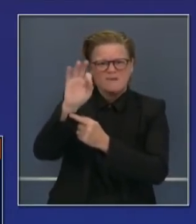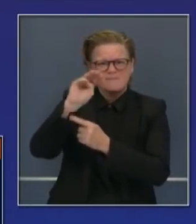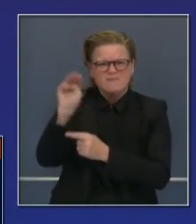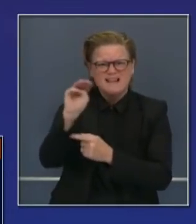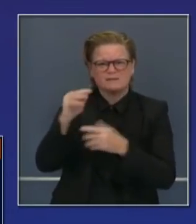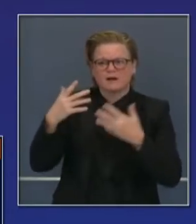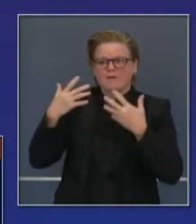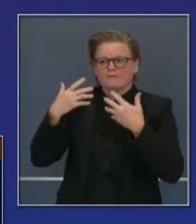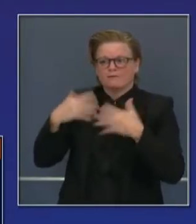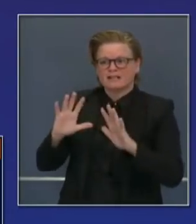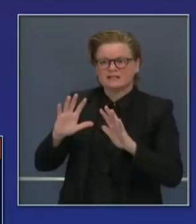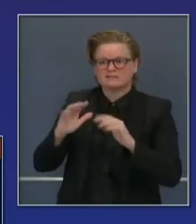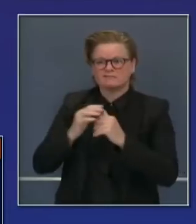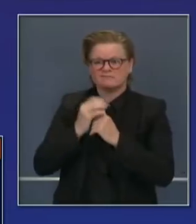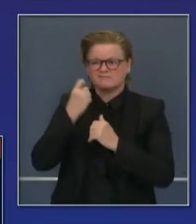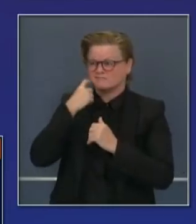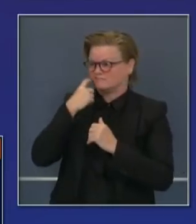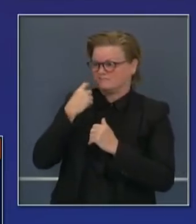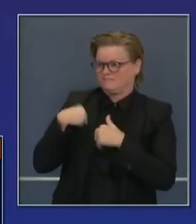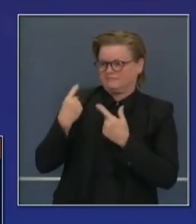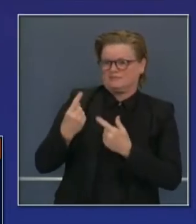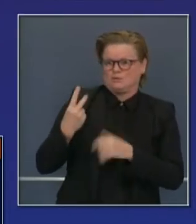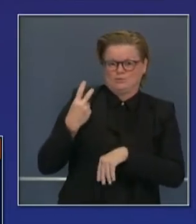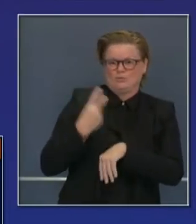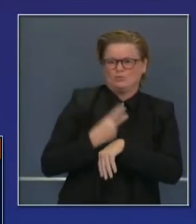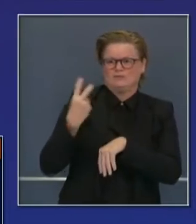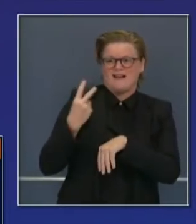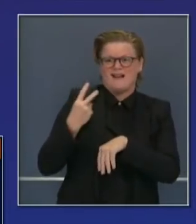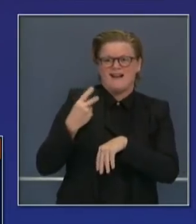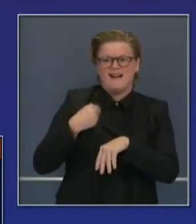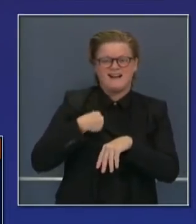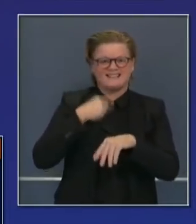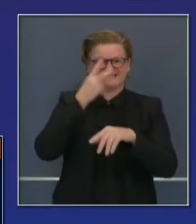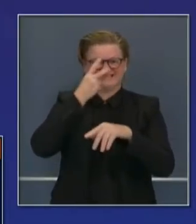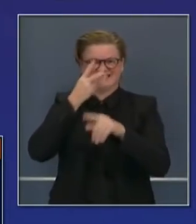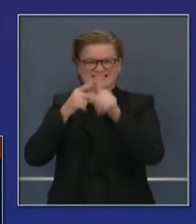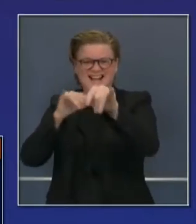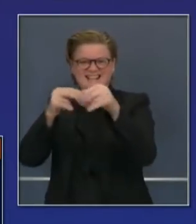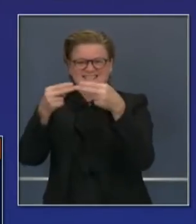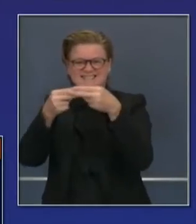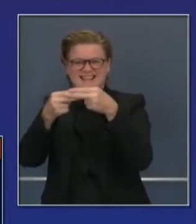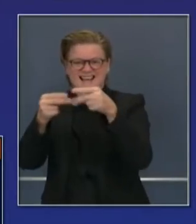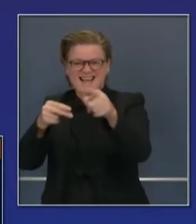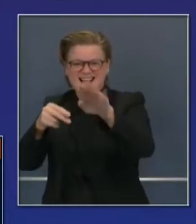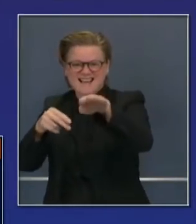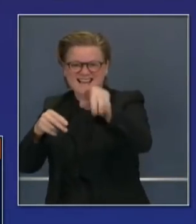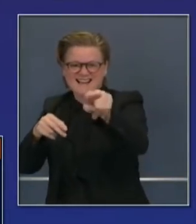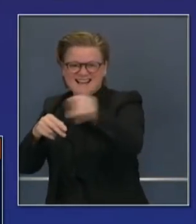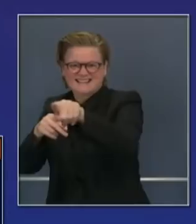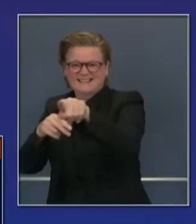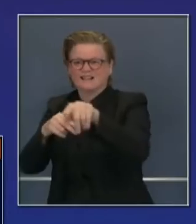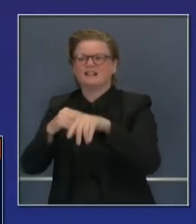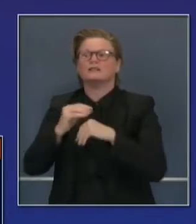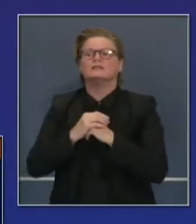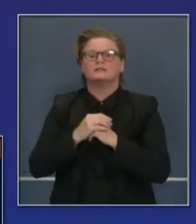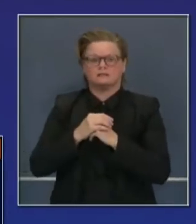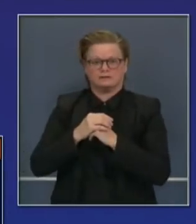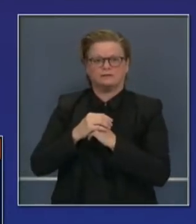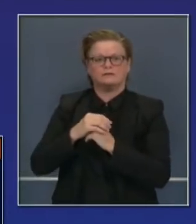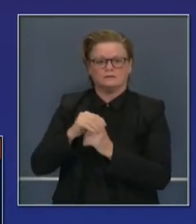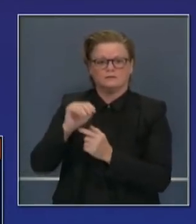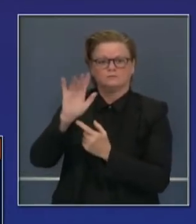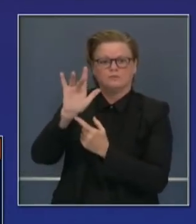last 48 hours. You can see on the bottom of this slide, almost 2,500 businesses have